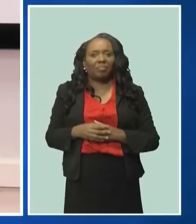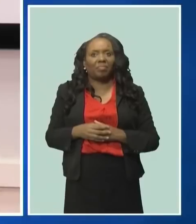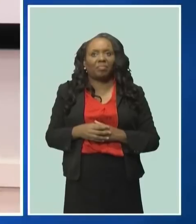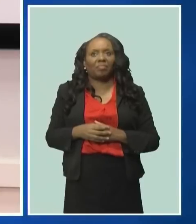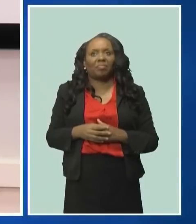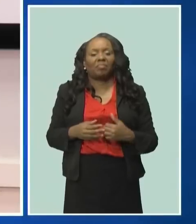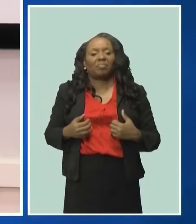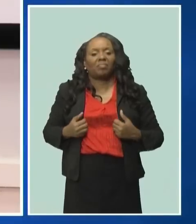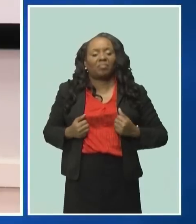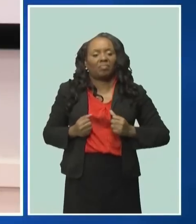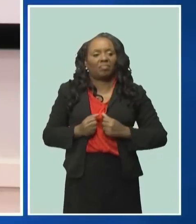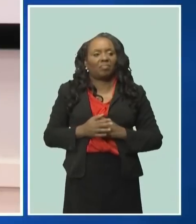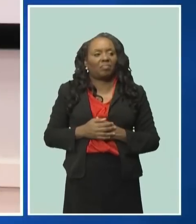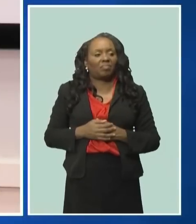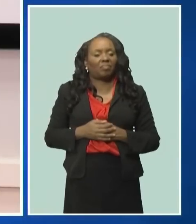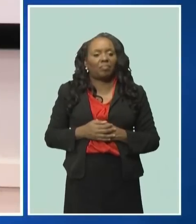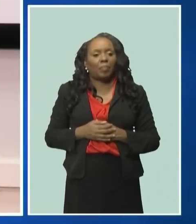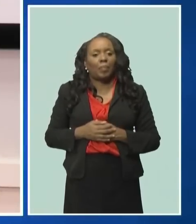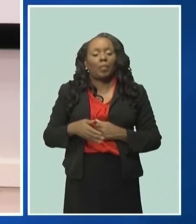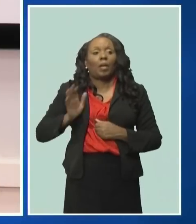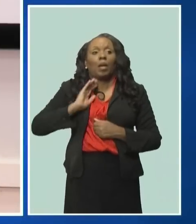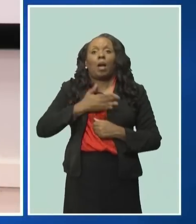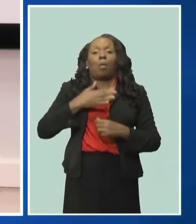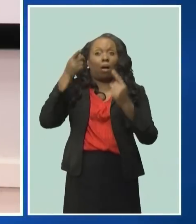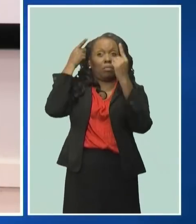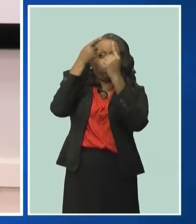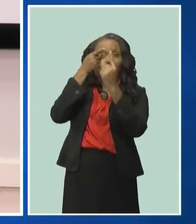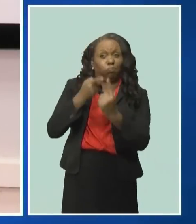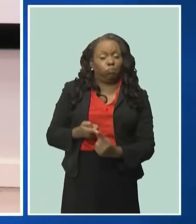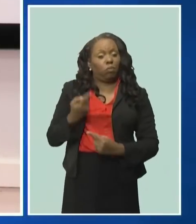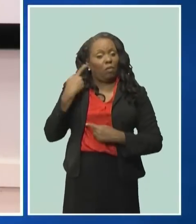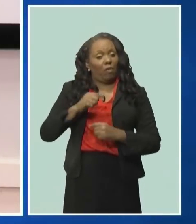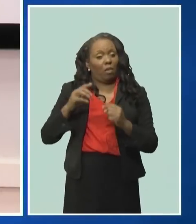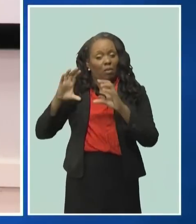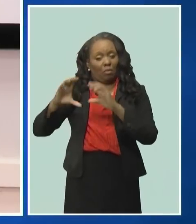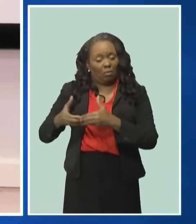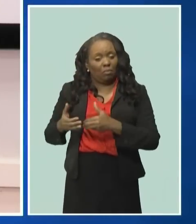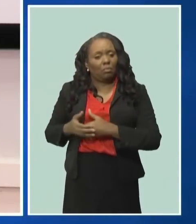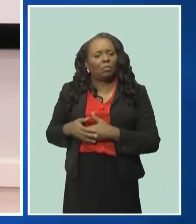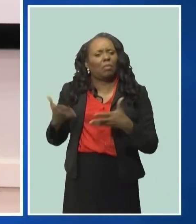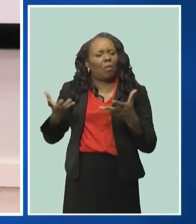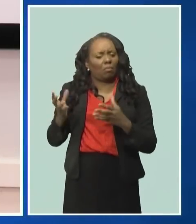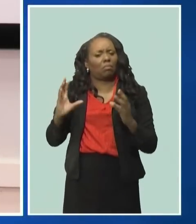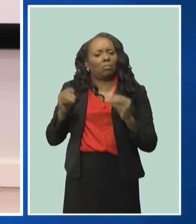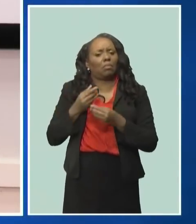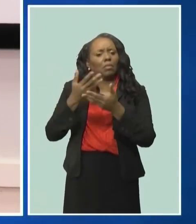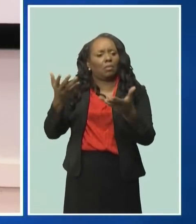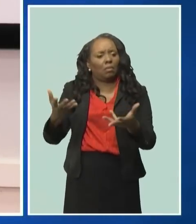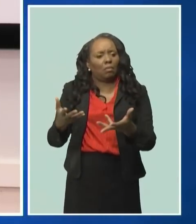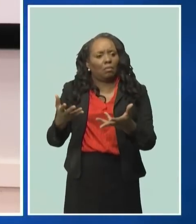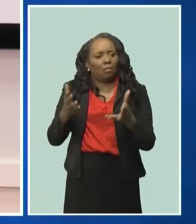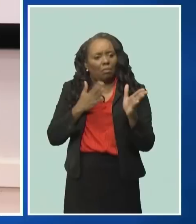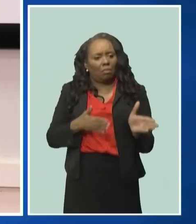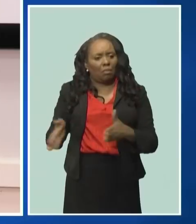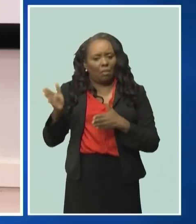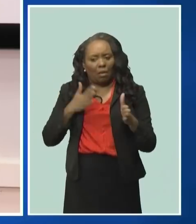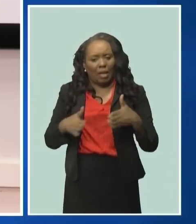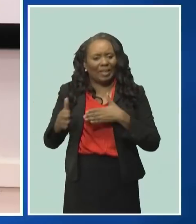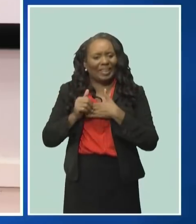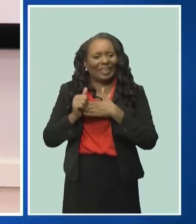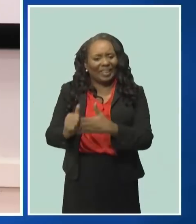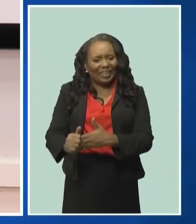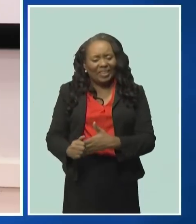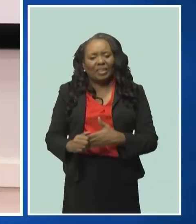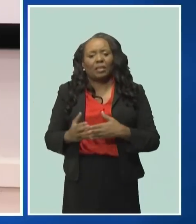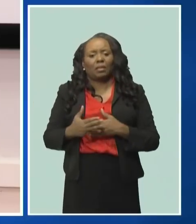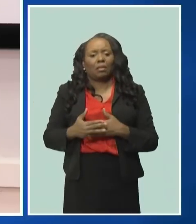The overarching objectives of the task force are to provide strategic direction and leadership on matters